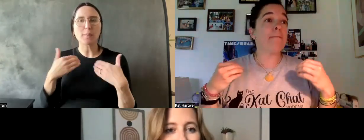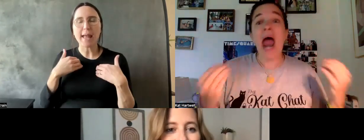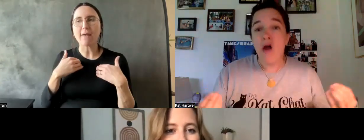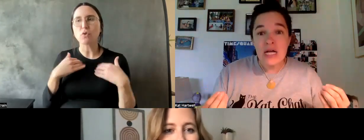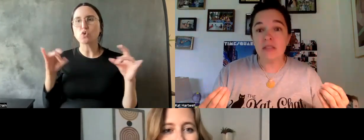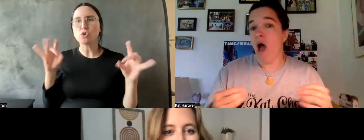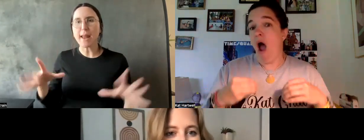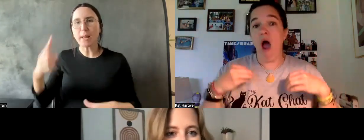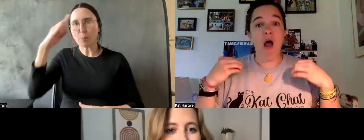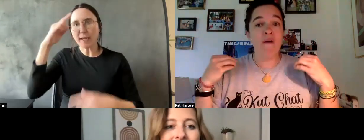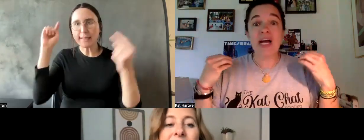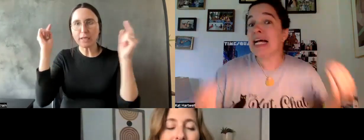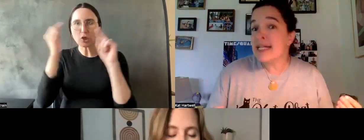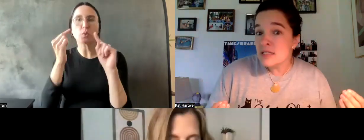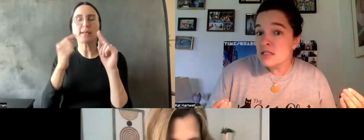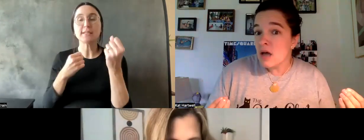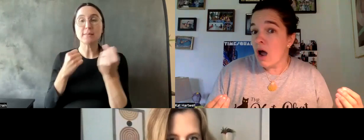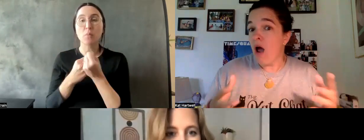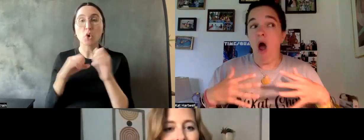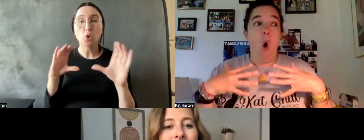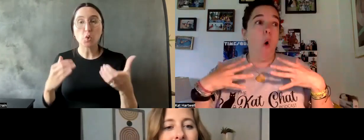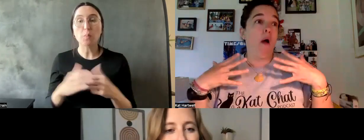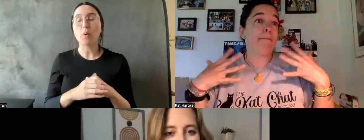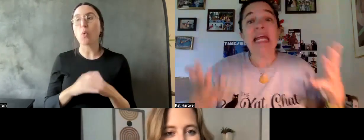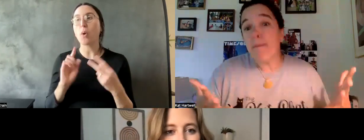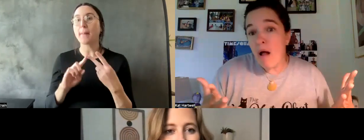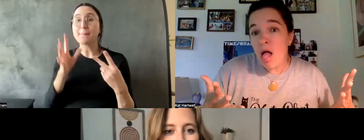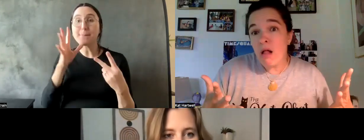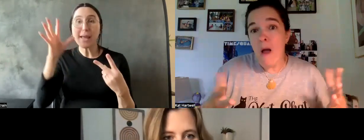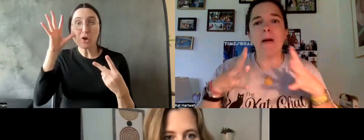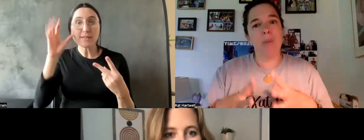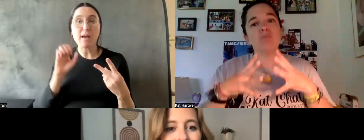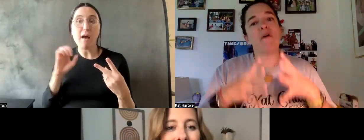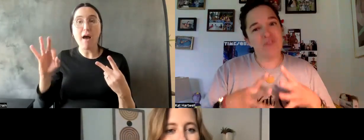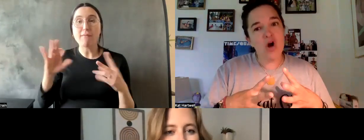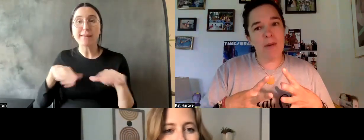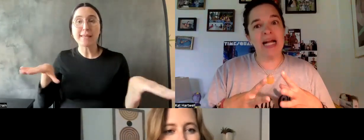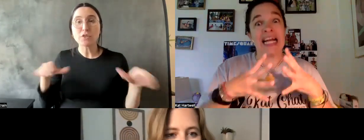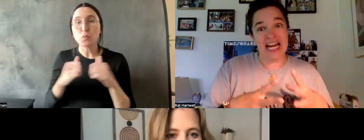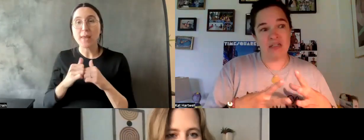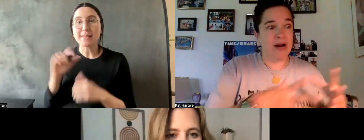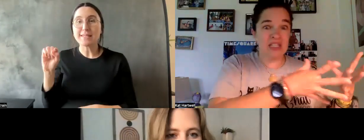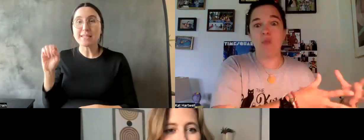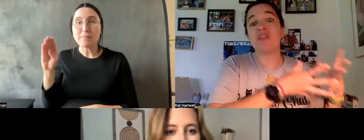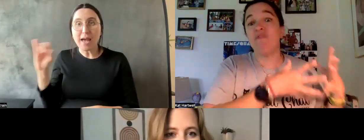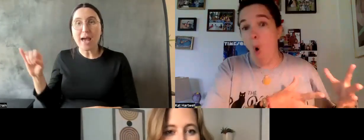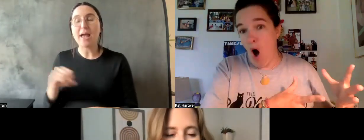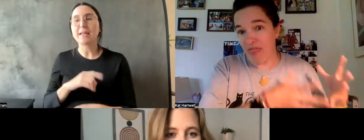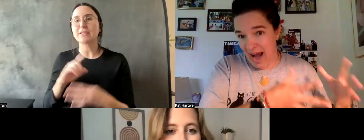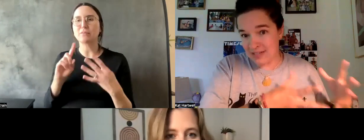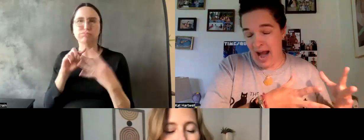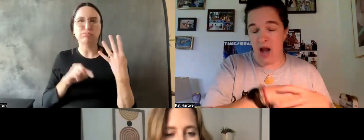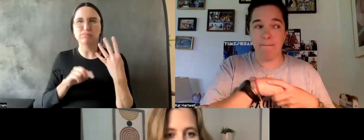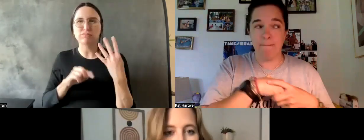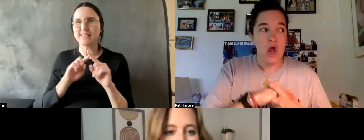or parents of kids or people the most preferably can because he was